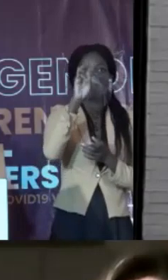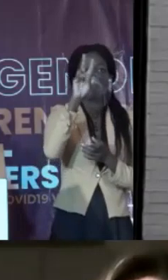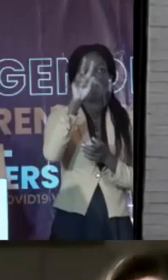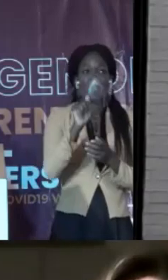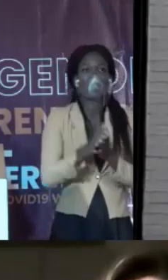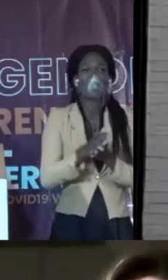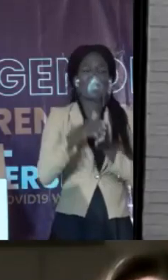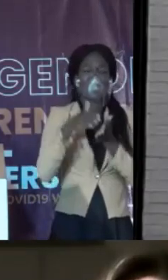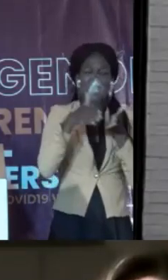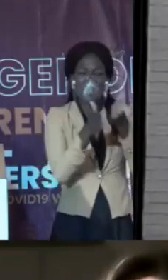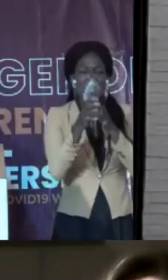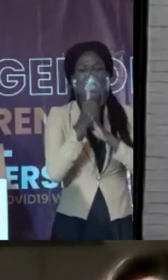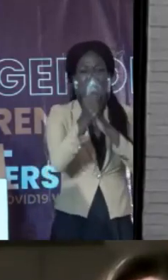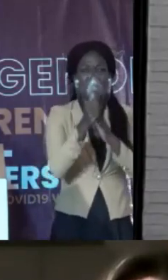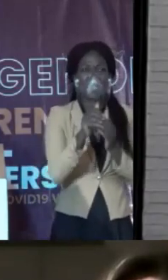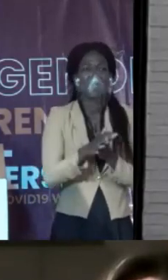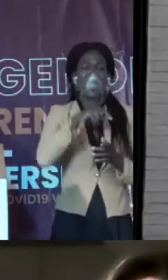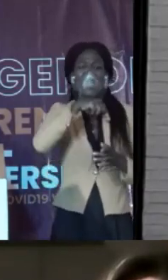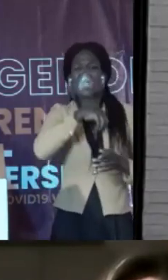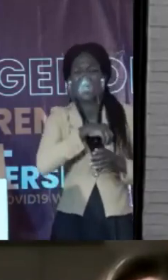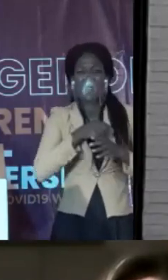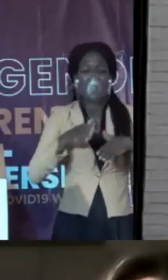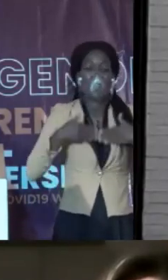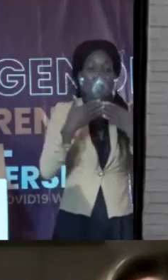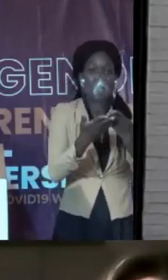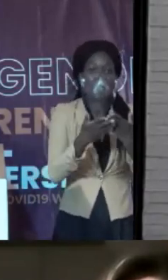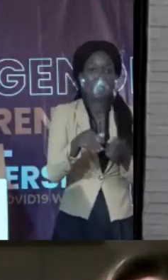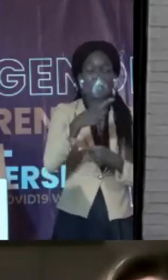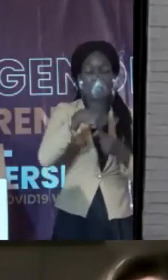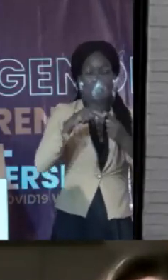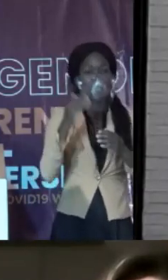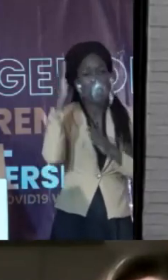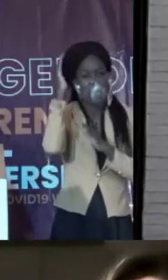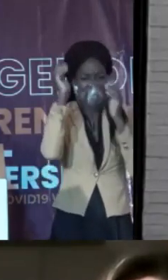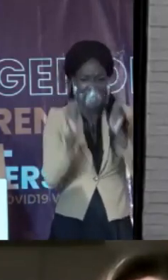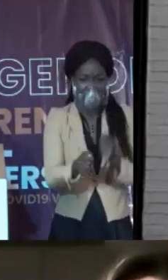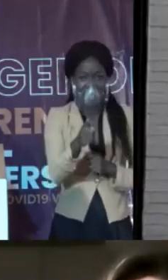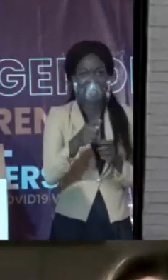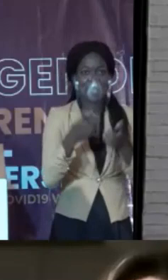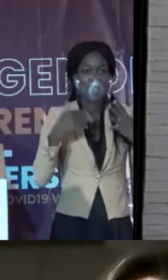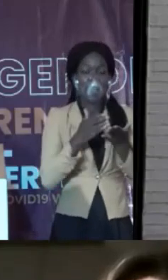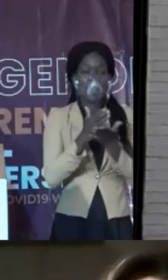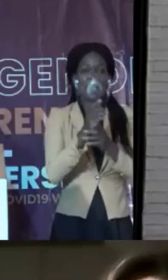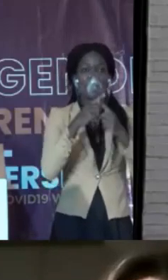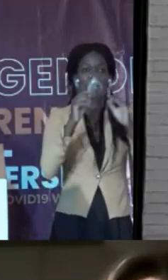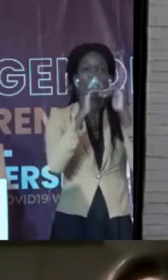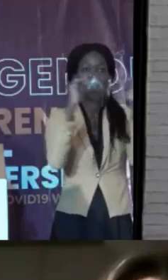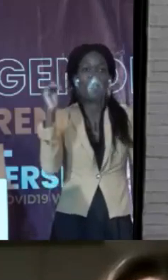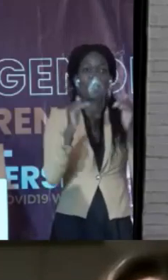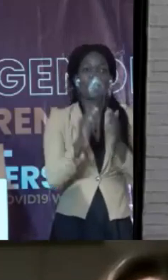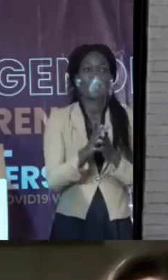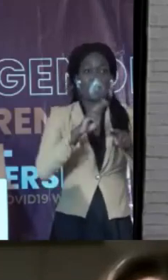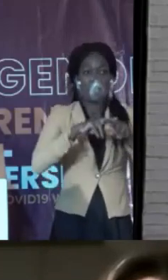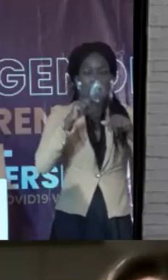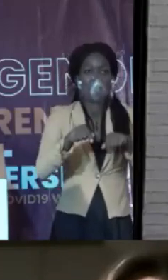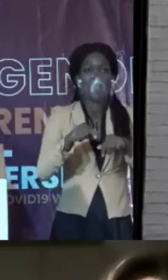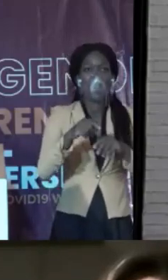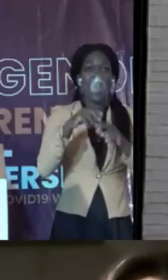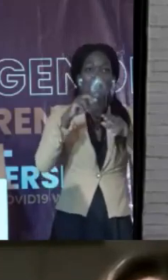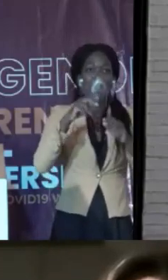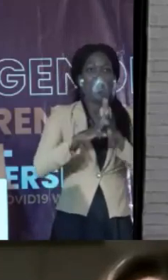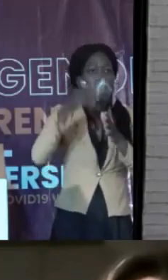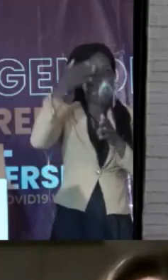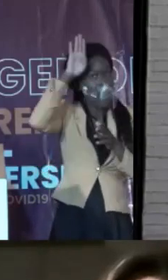leader with a deep commitment to social justice, human rights, and equality. Currently, she lives in Dublin,